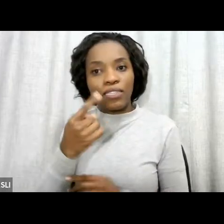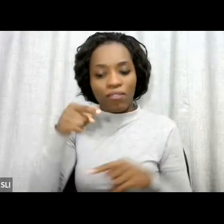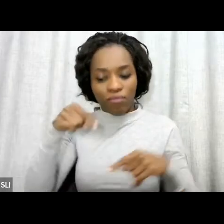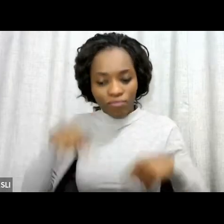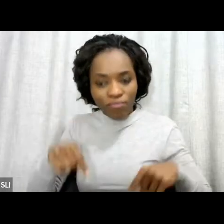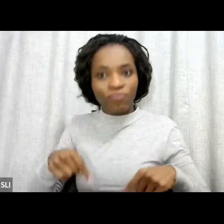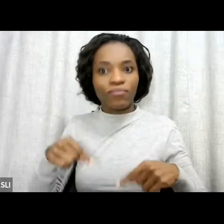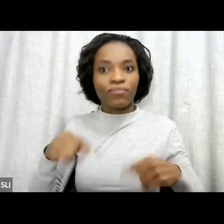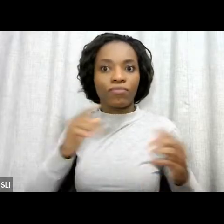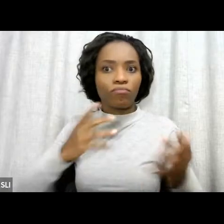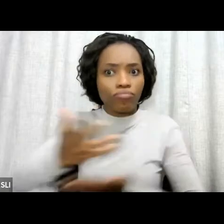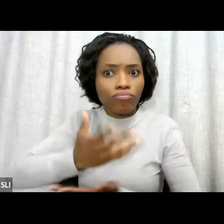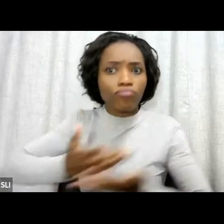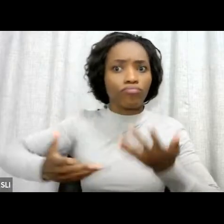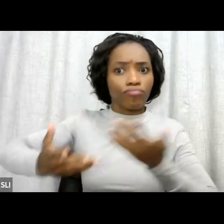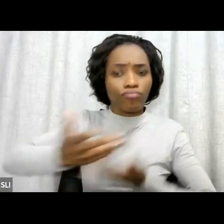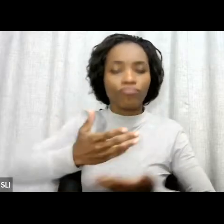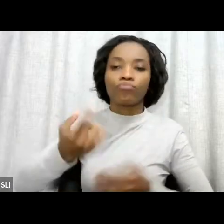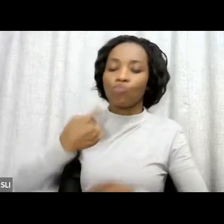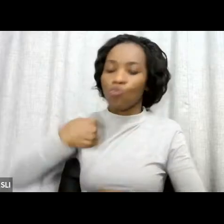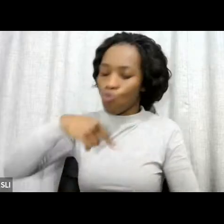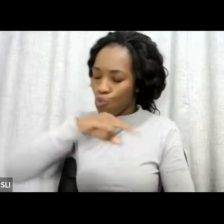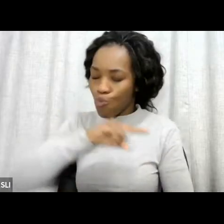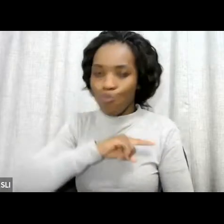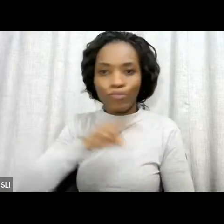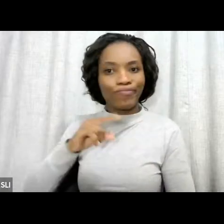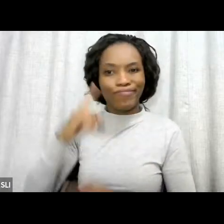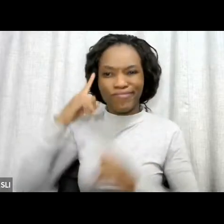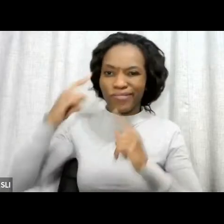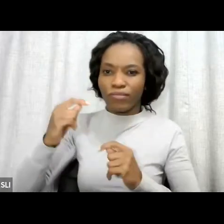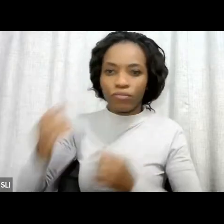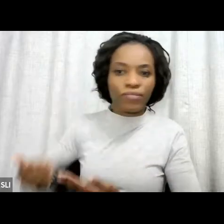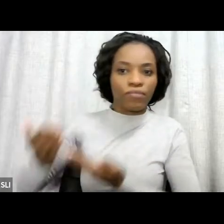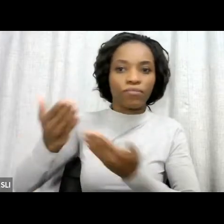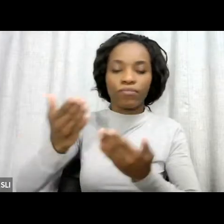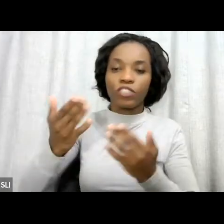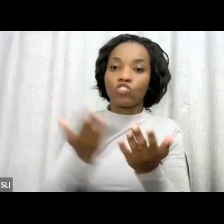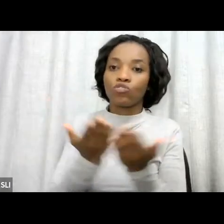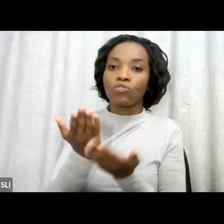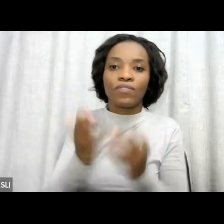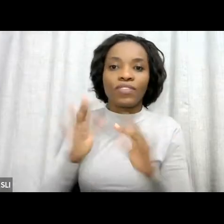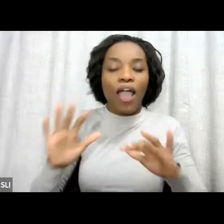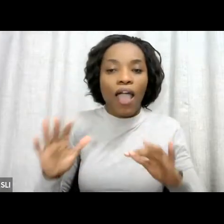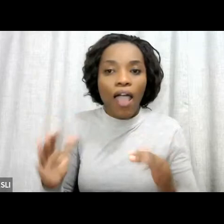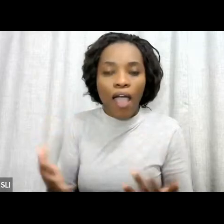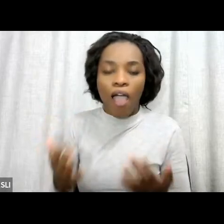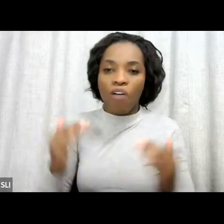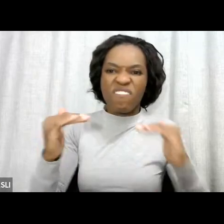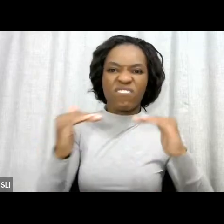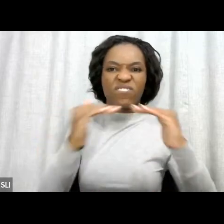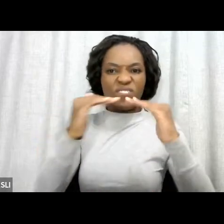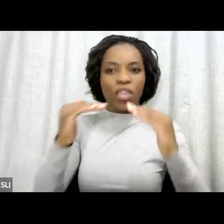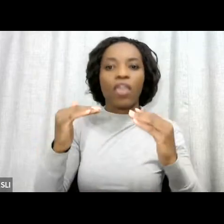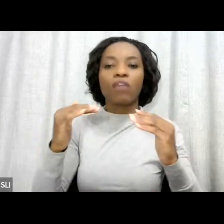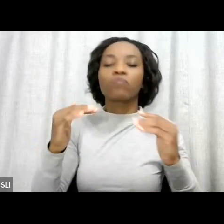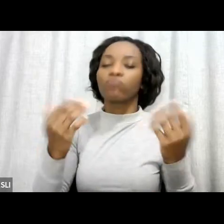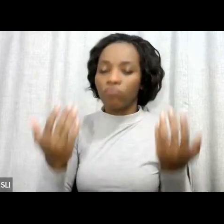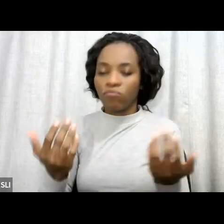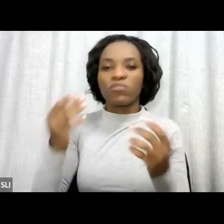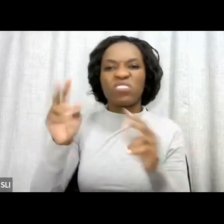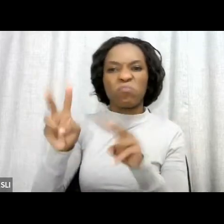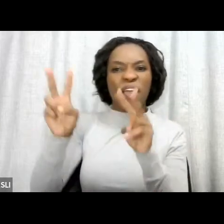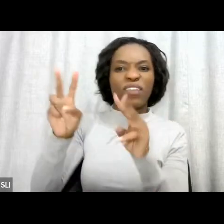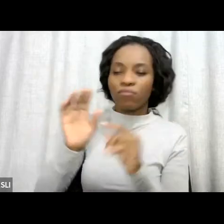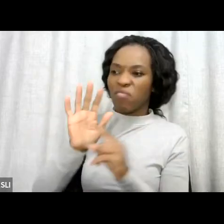our commitment to providing services which are fair, impartial, equitable, and without bias, particularly for marginalized groups such